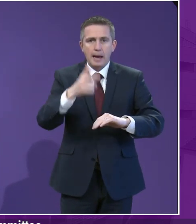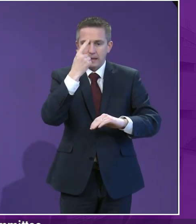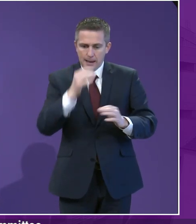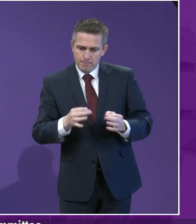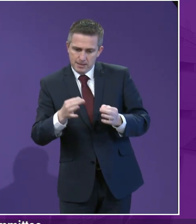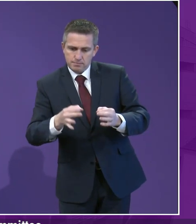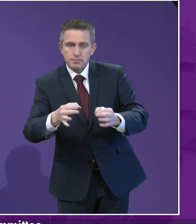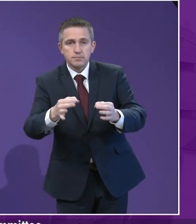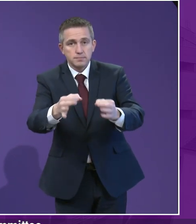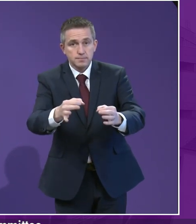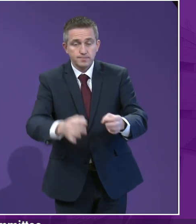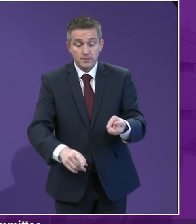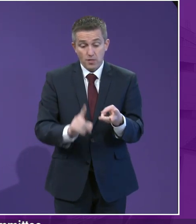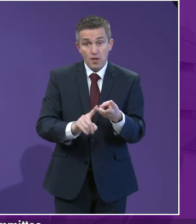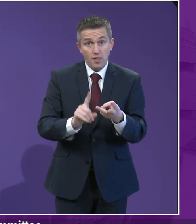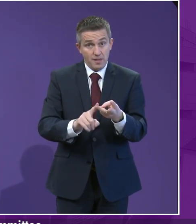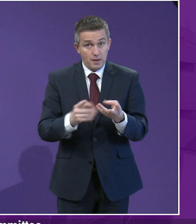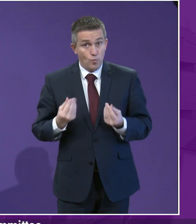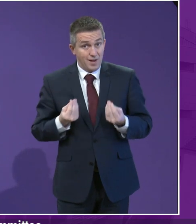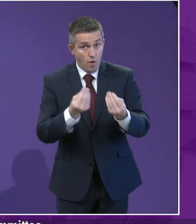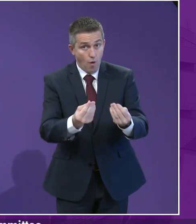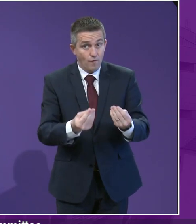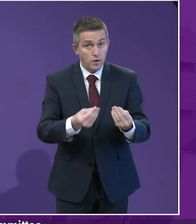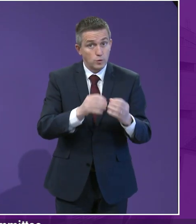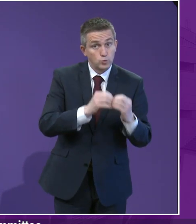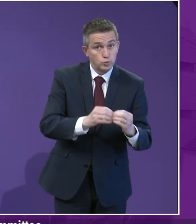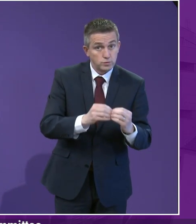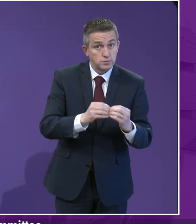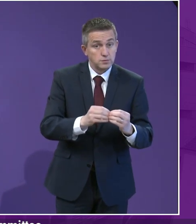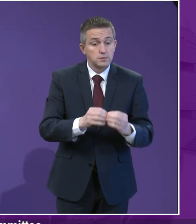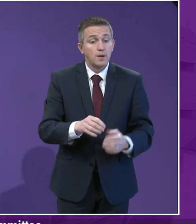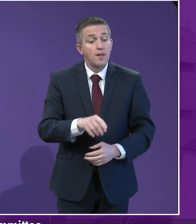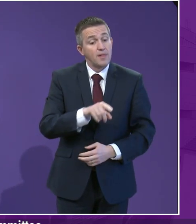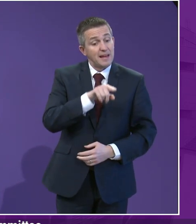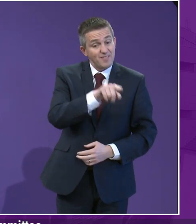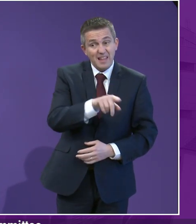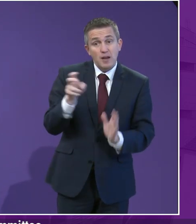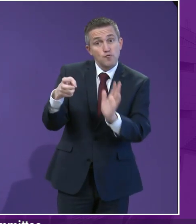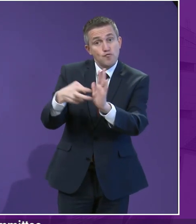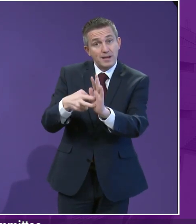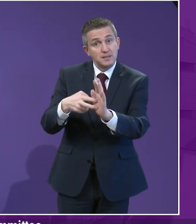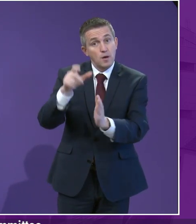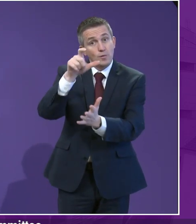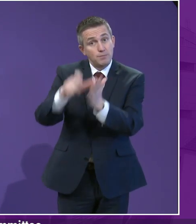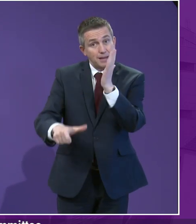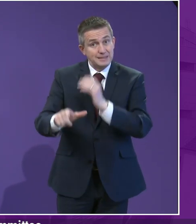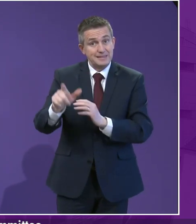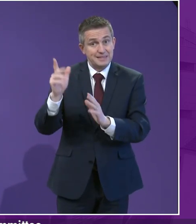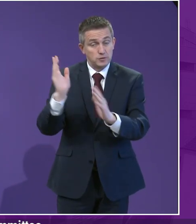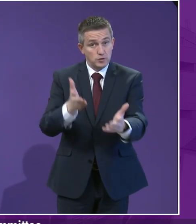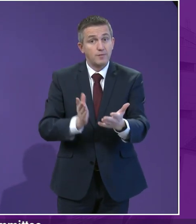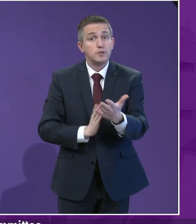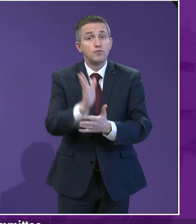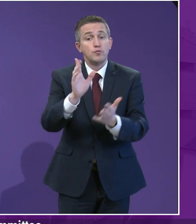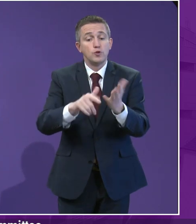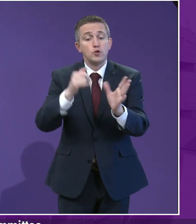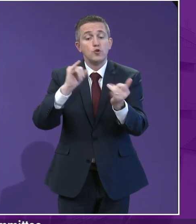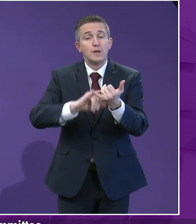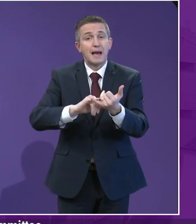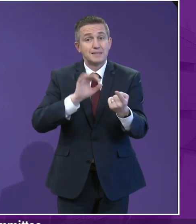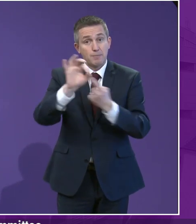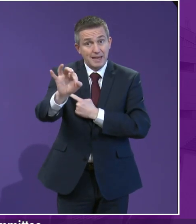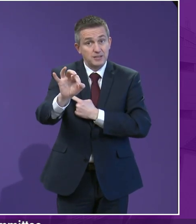this tutorial because I've got to go and see my doctor. 2 days later, I got an email from the student support service saying, would you register this with us so that we can then